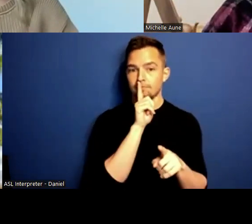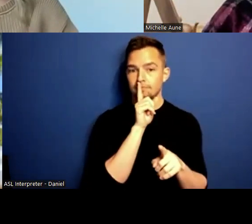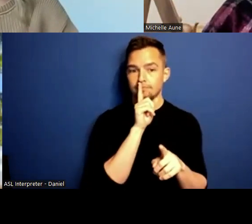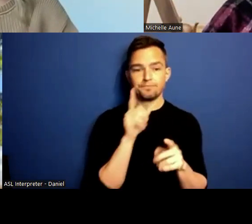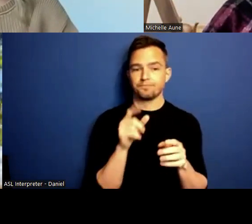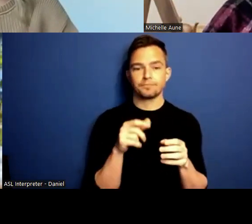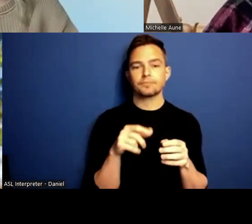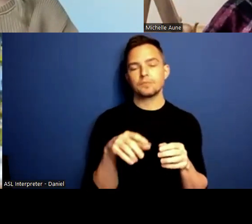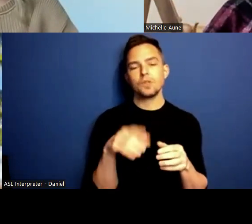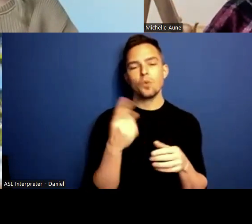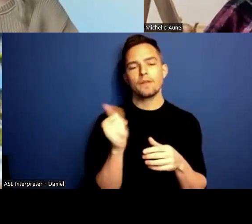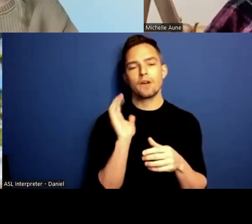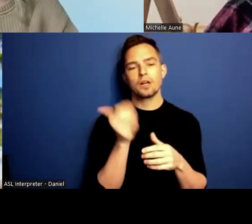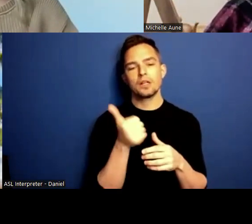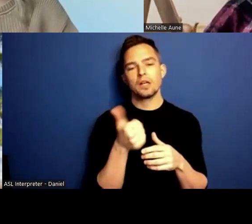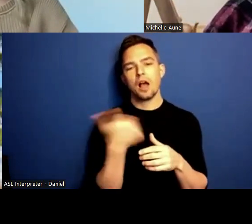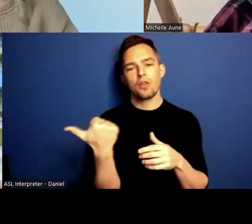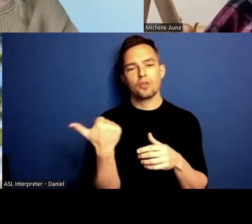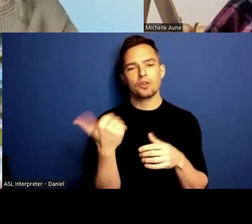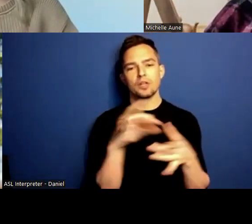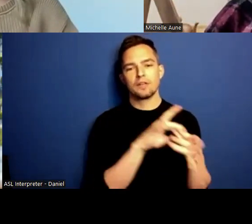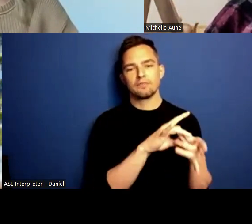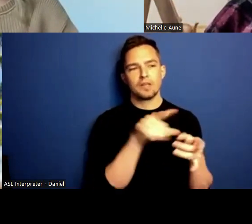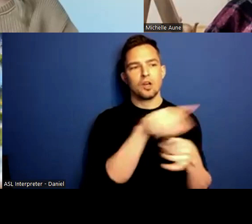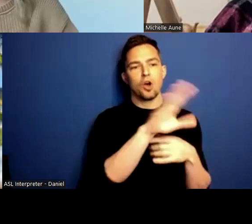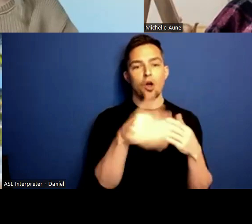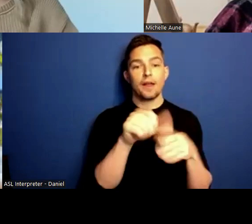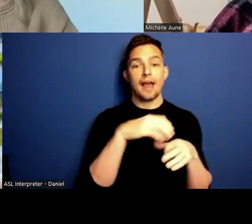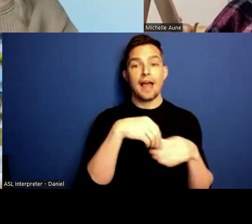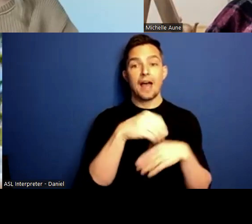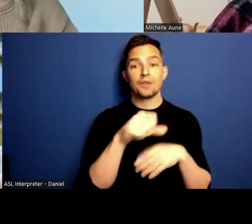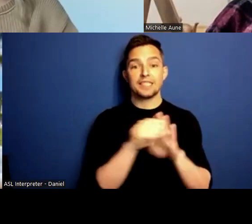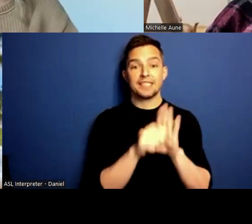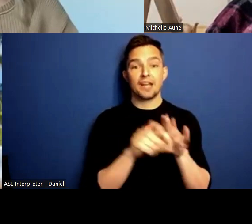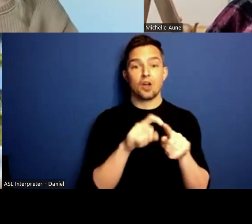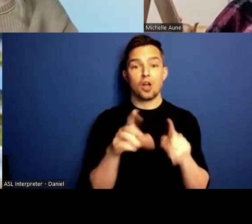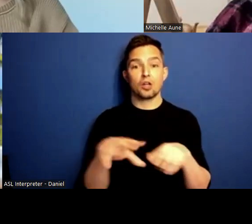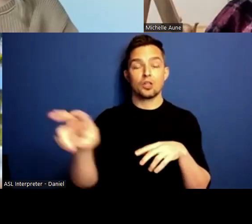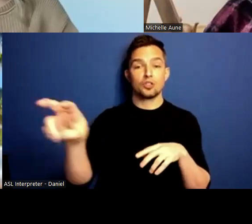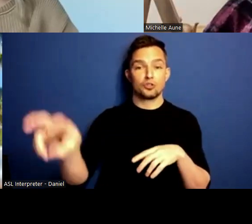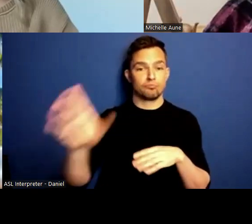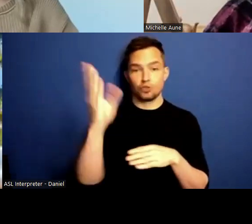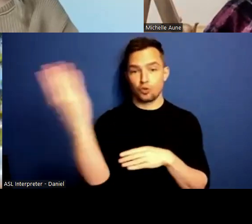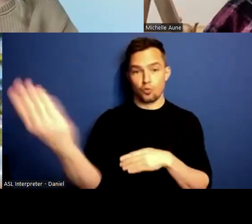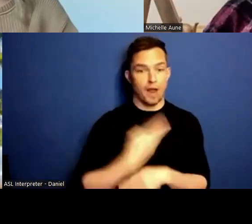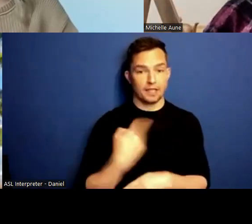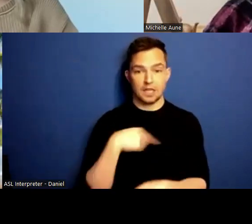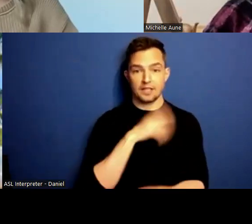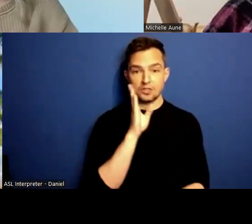other affiliates will transfer all their out-of-state callers directly to us, to the warm line. So,